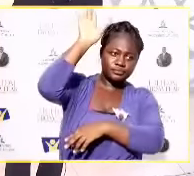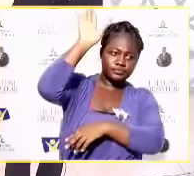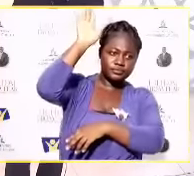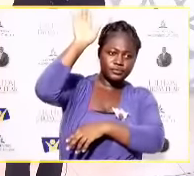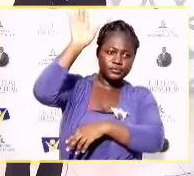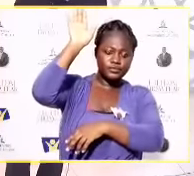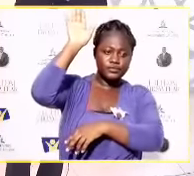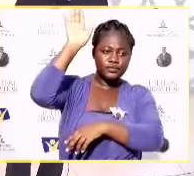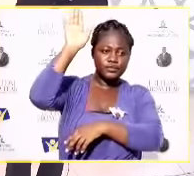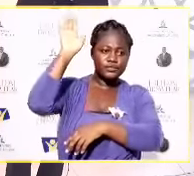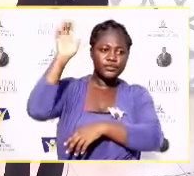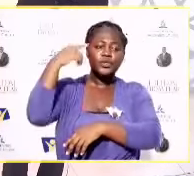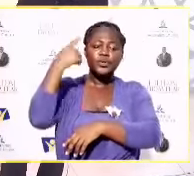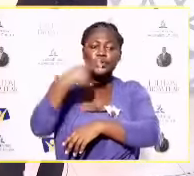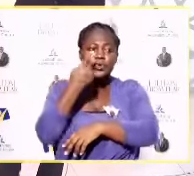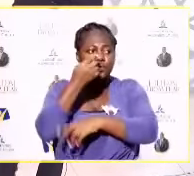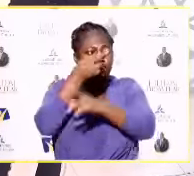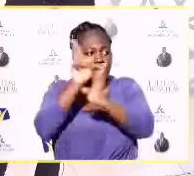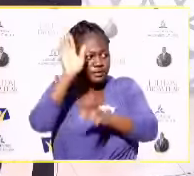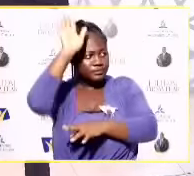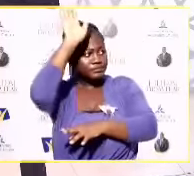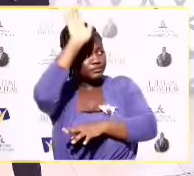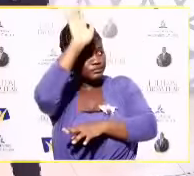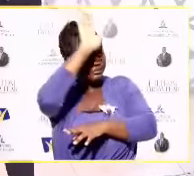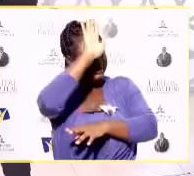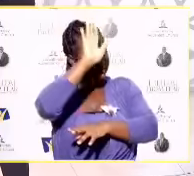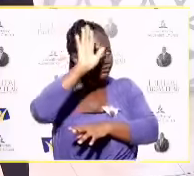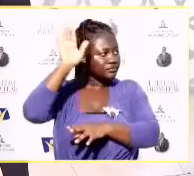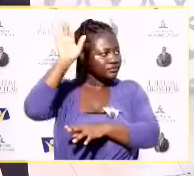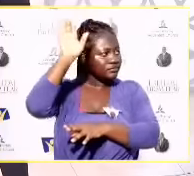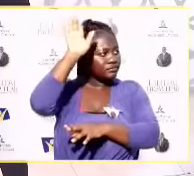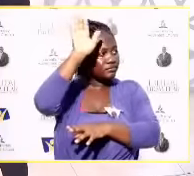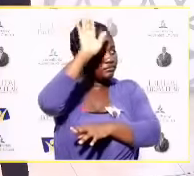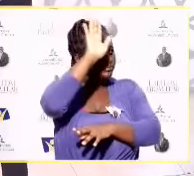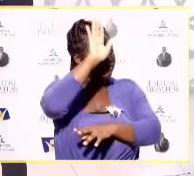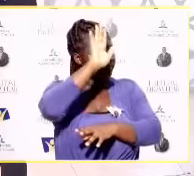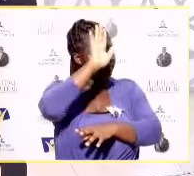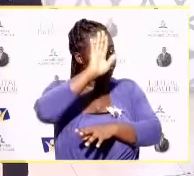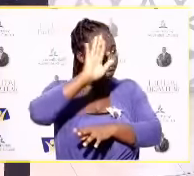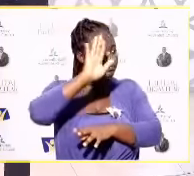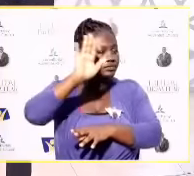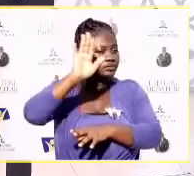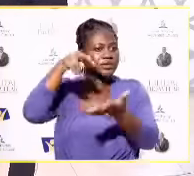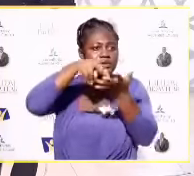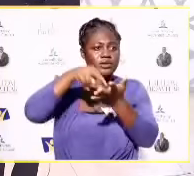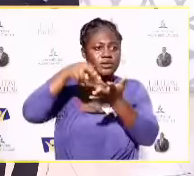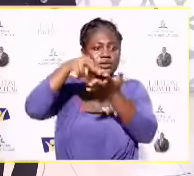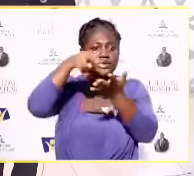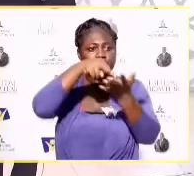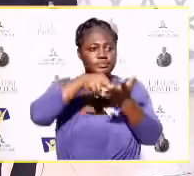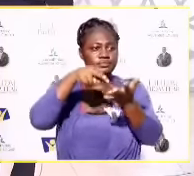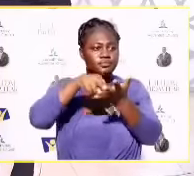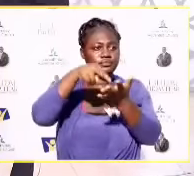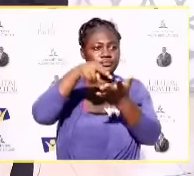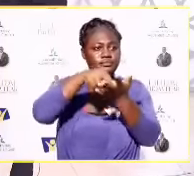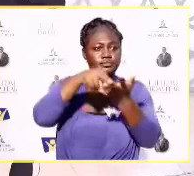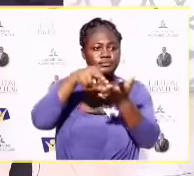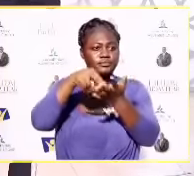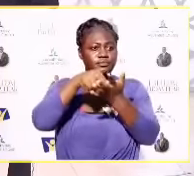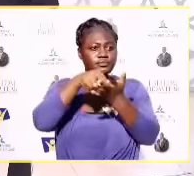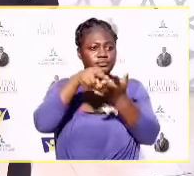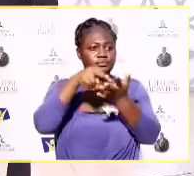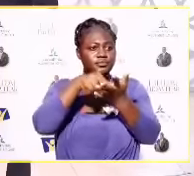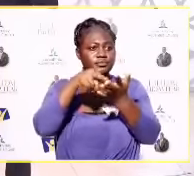them up. Keep them up. Lines listen in our handles in our so Mumpejamonsa. Afemunina, sorry, sight,